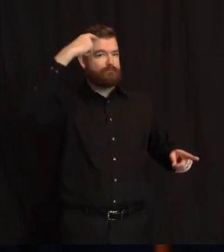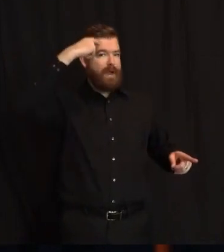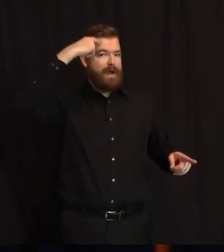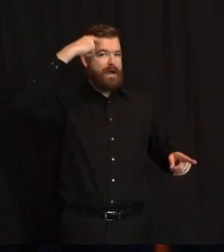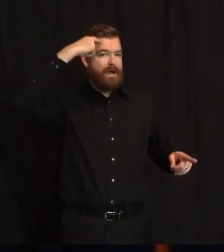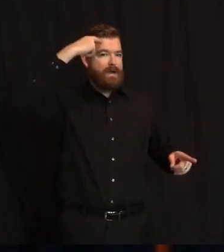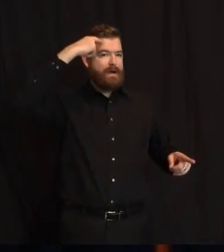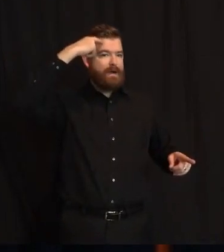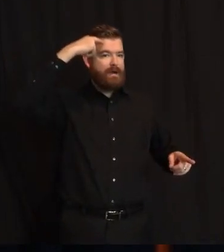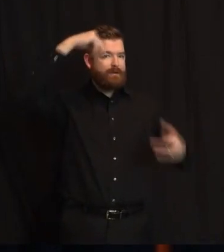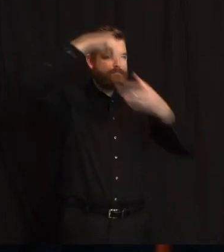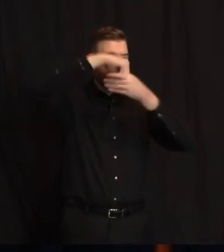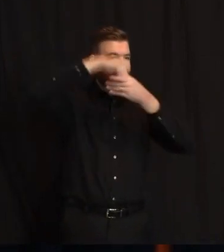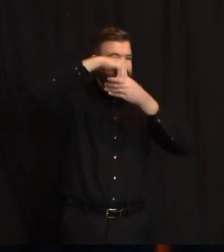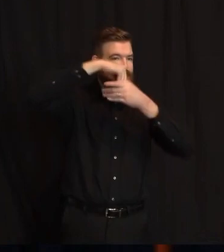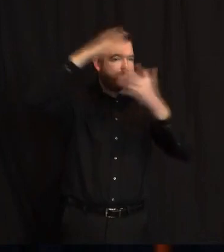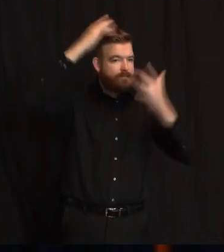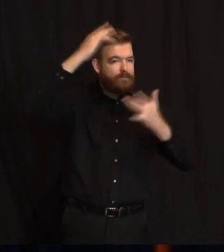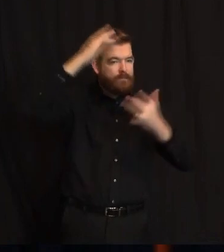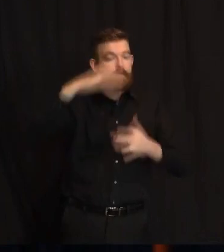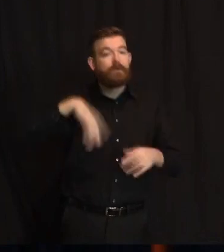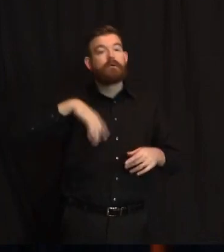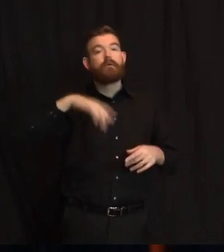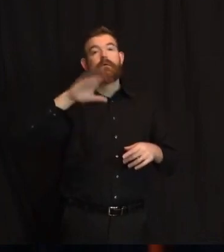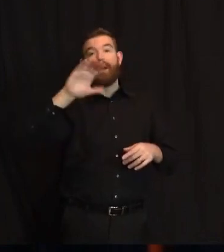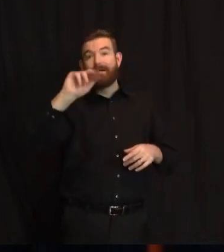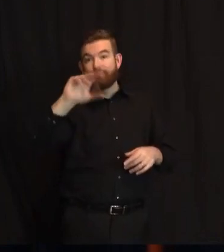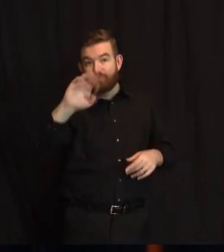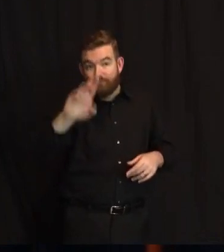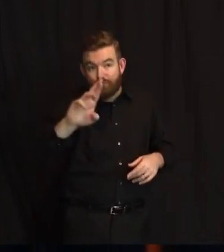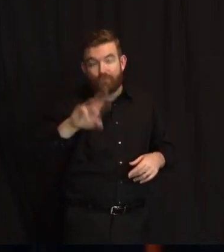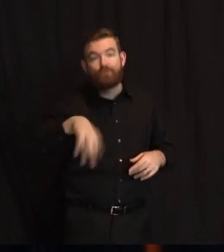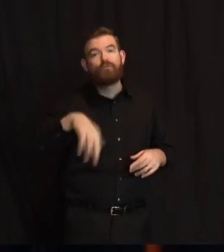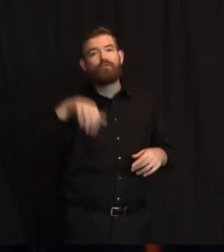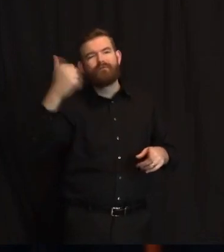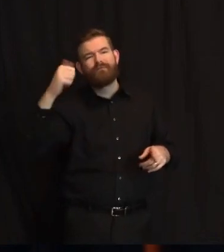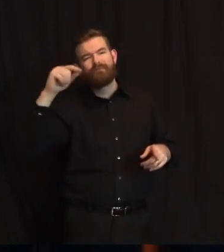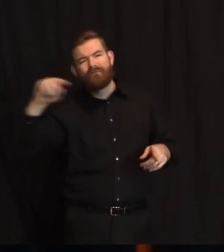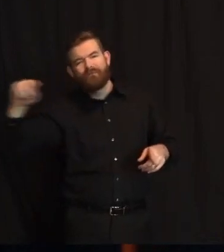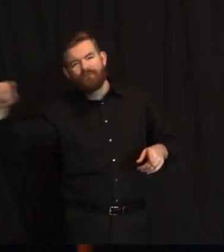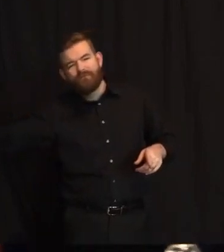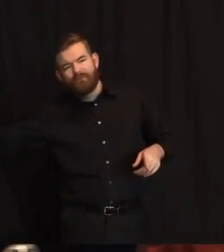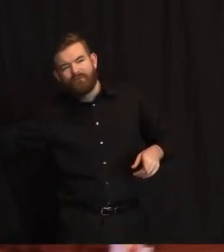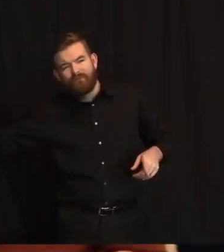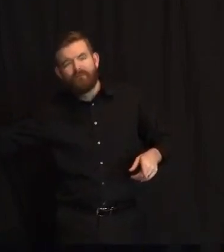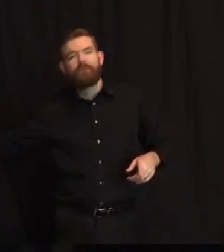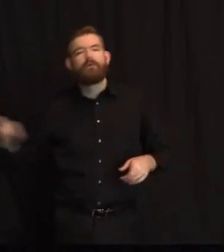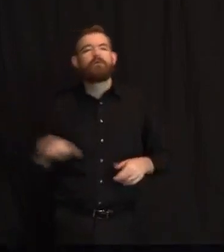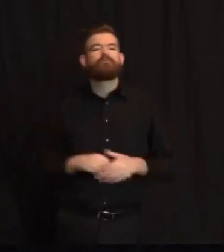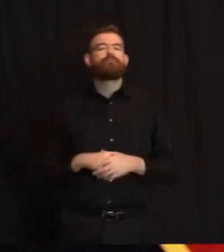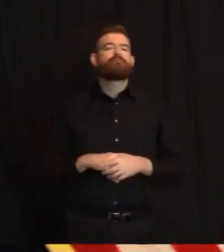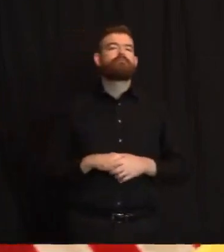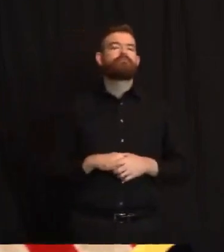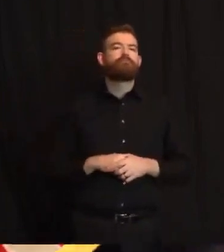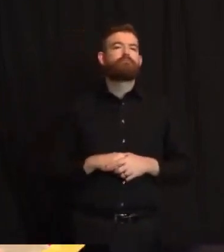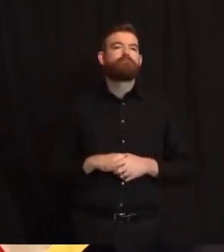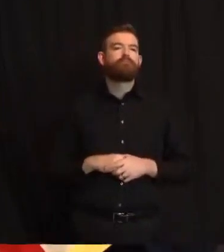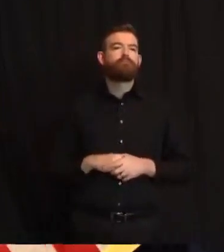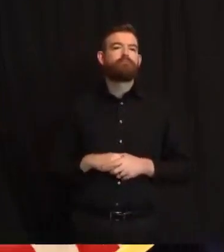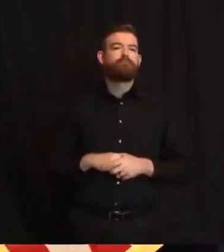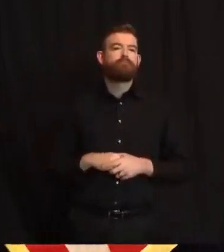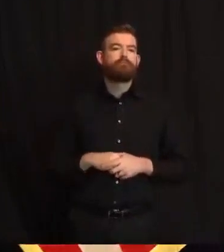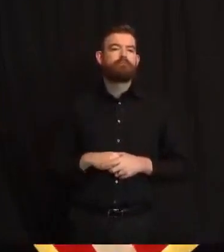there's another category. You had gone over this earlier, so just to say that, right? What else? I missed, apologize, a